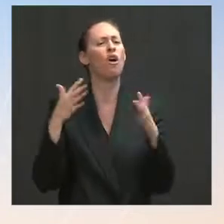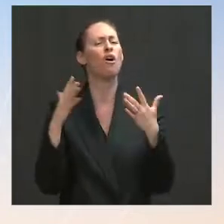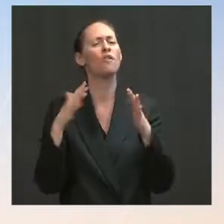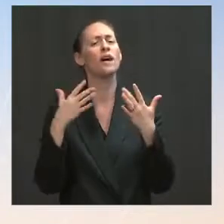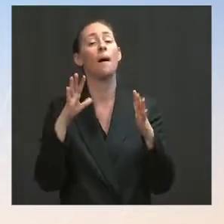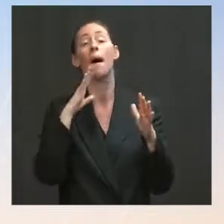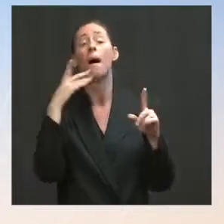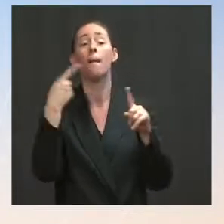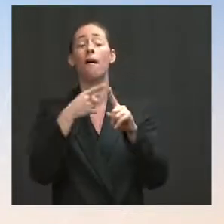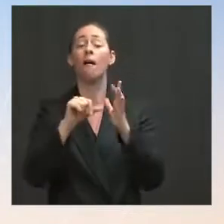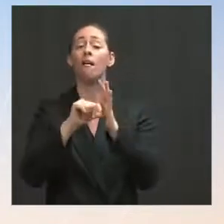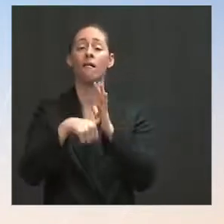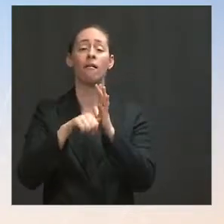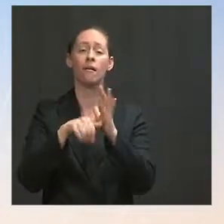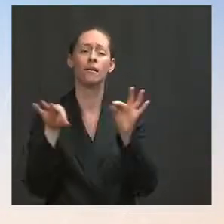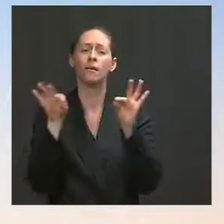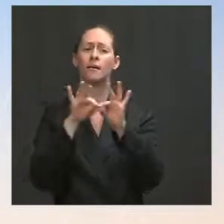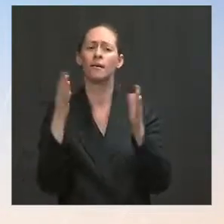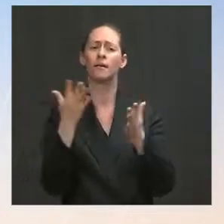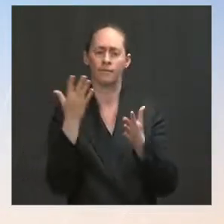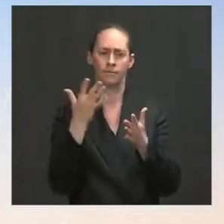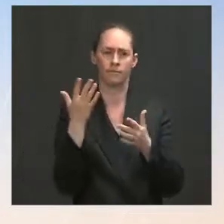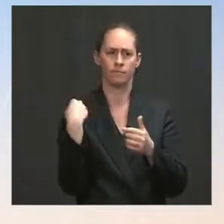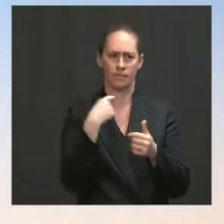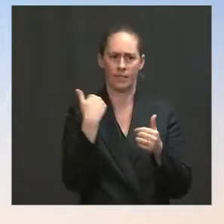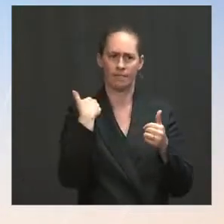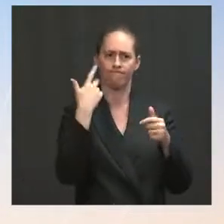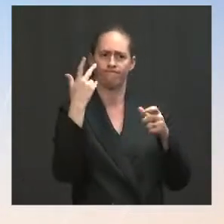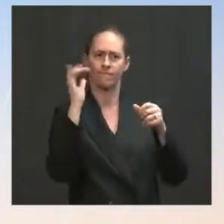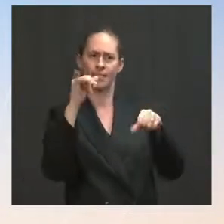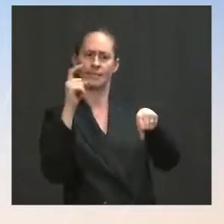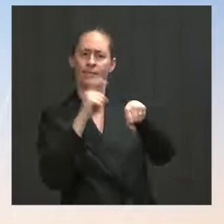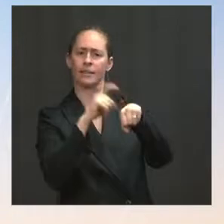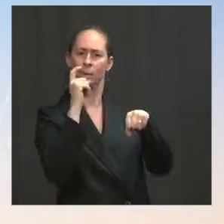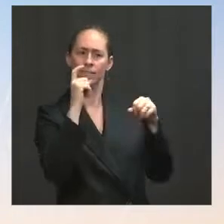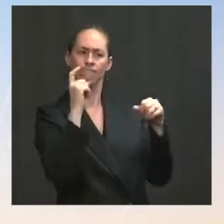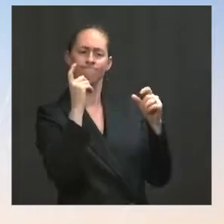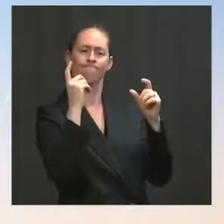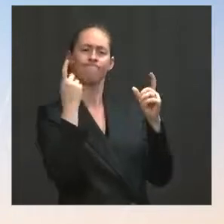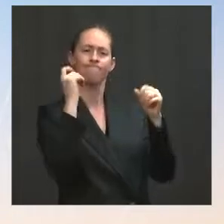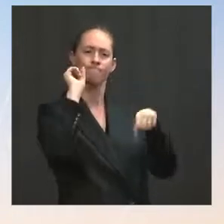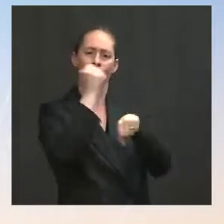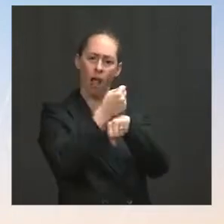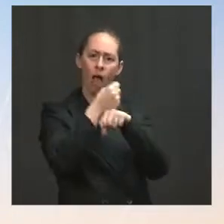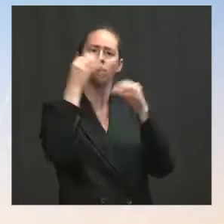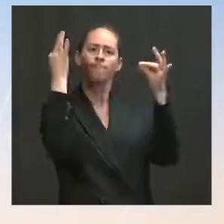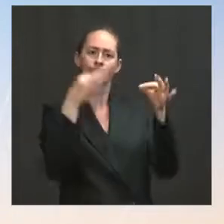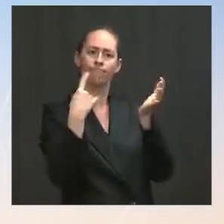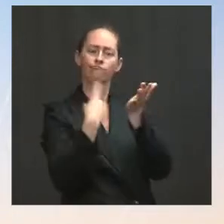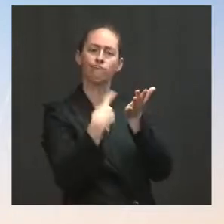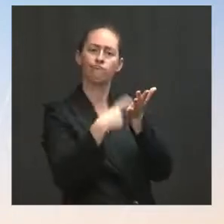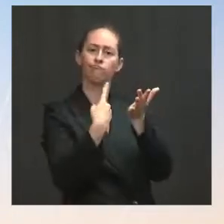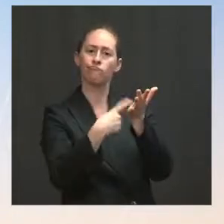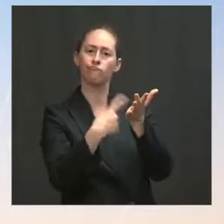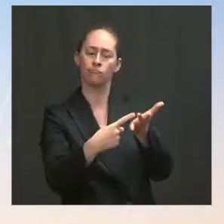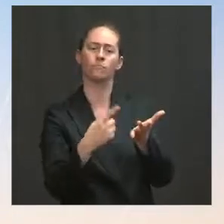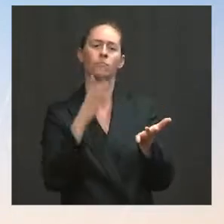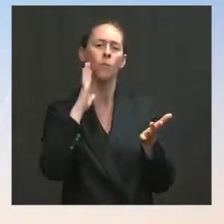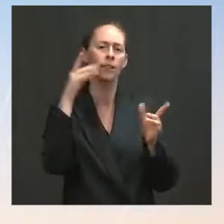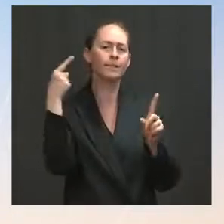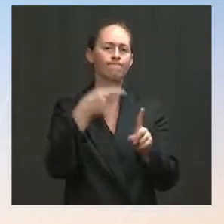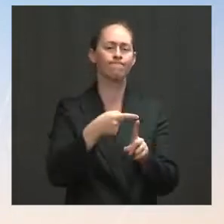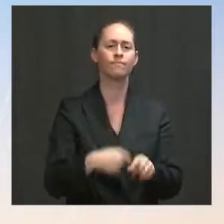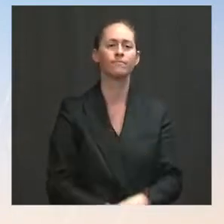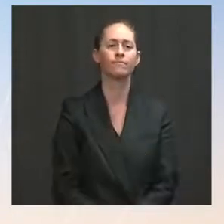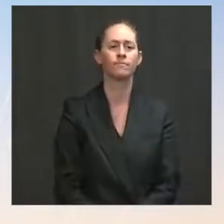preserve space for those conversations to happen and hopefully progress to be made. So we're not going to be reading out